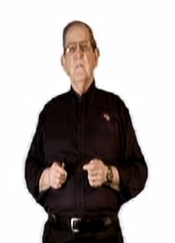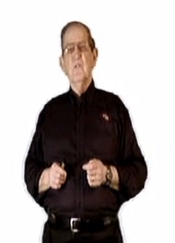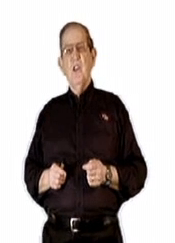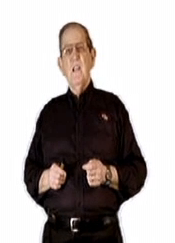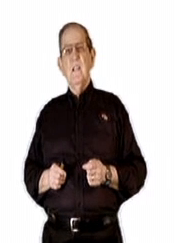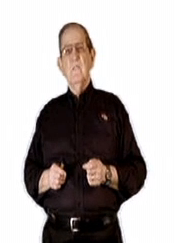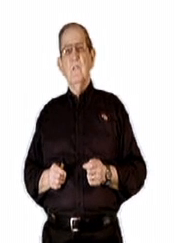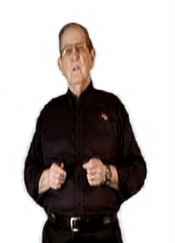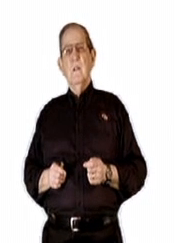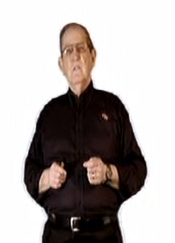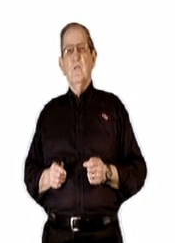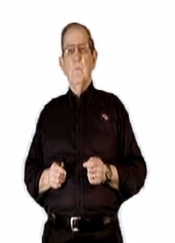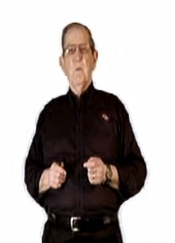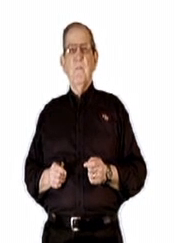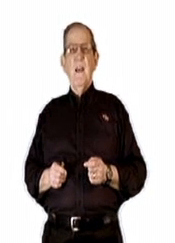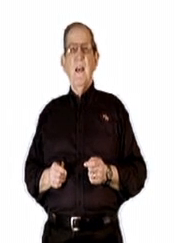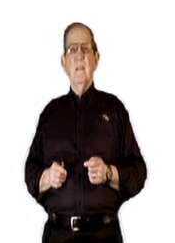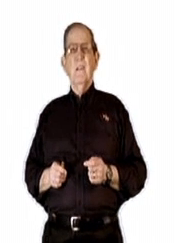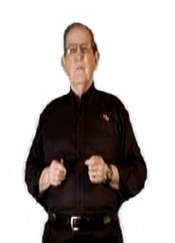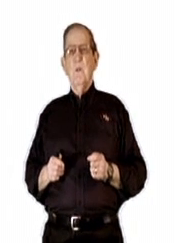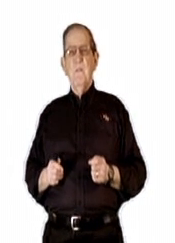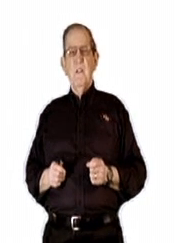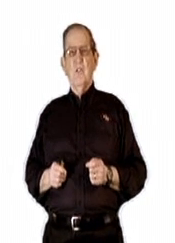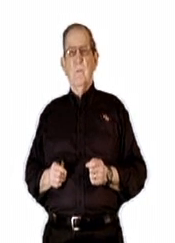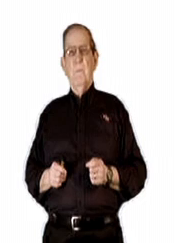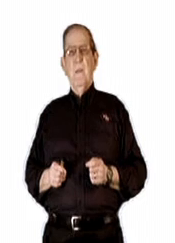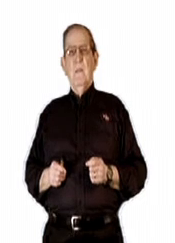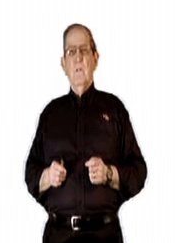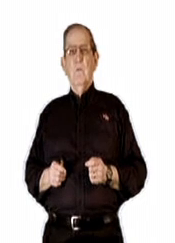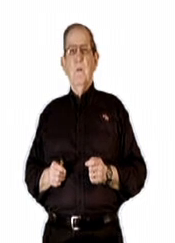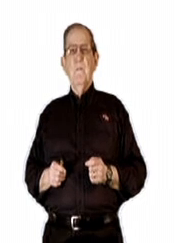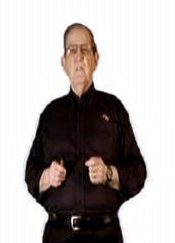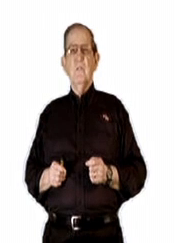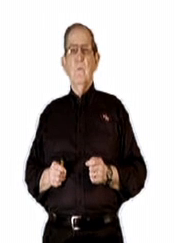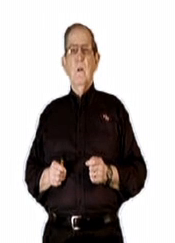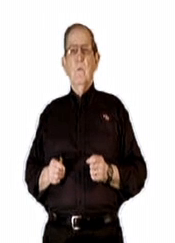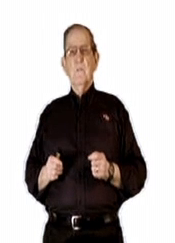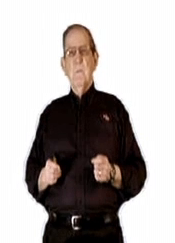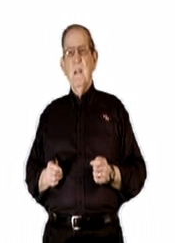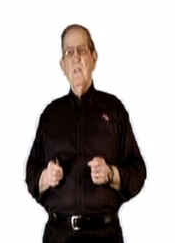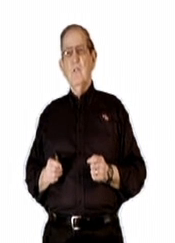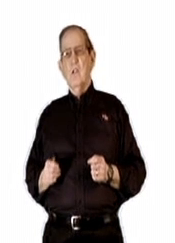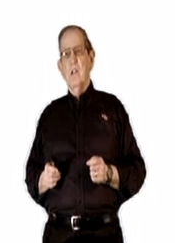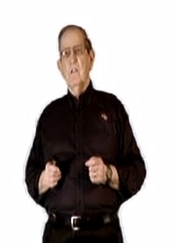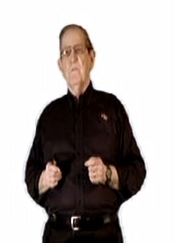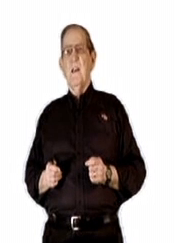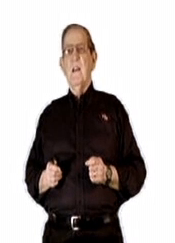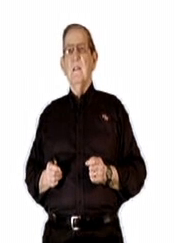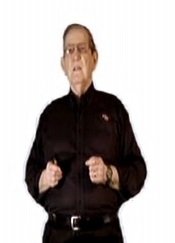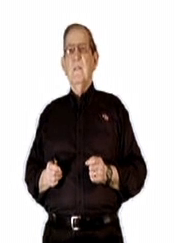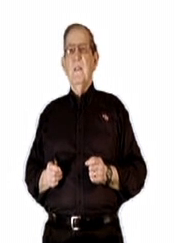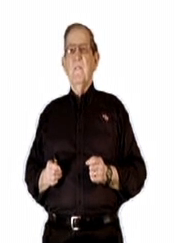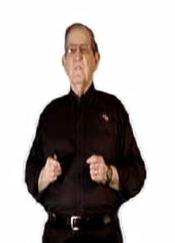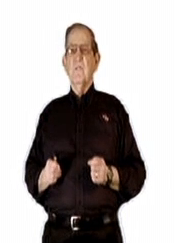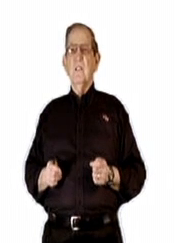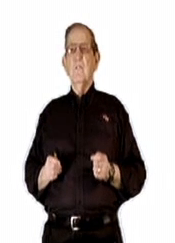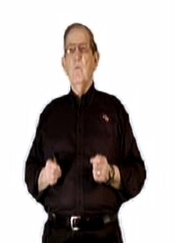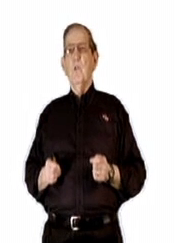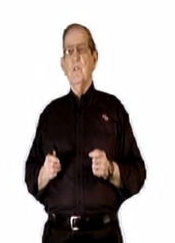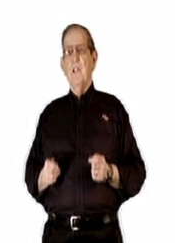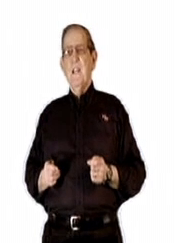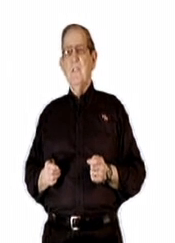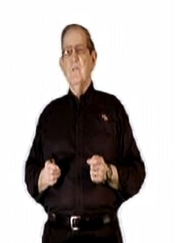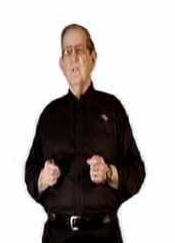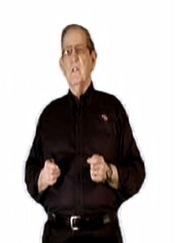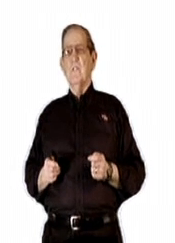of the change is to provide a revision. The revision was made to clarify that the signal